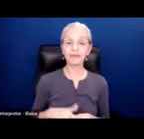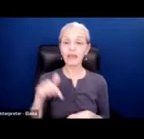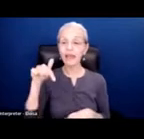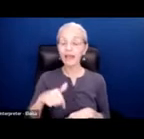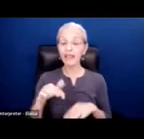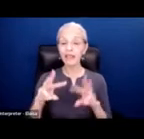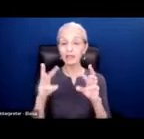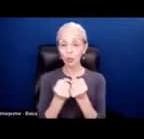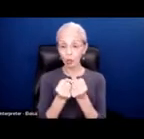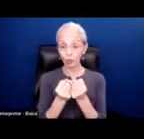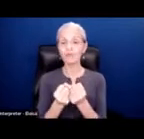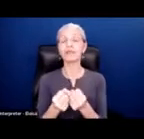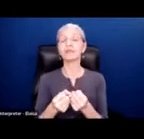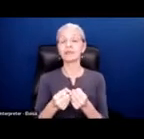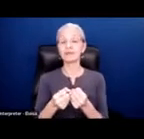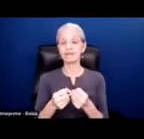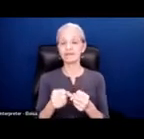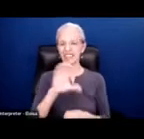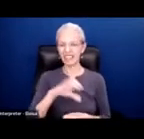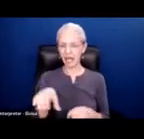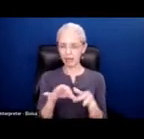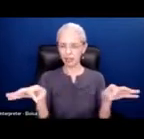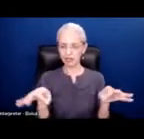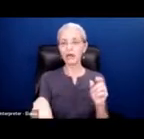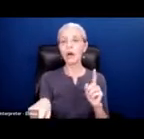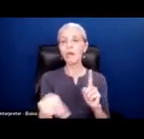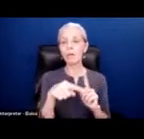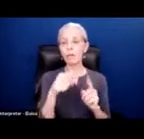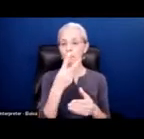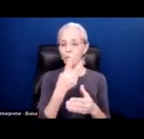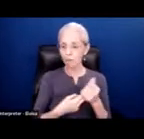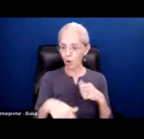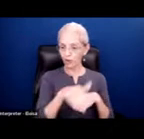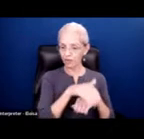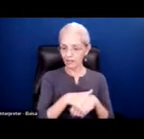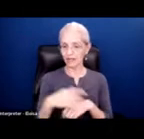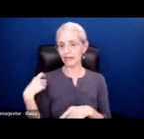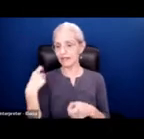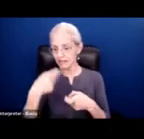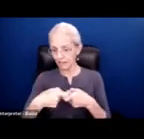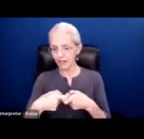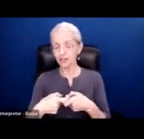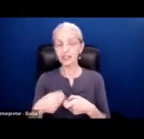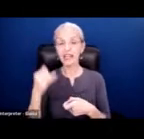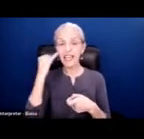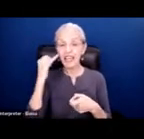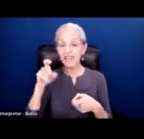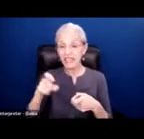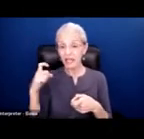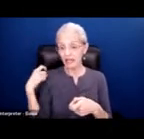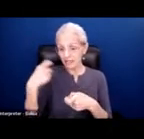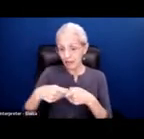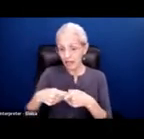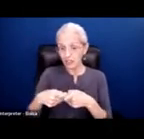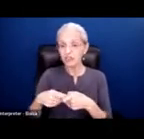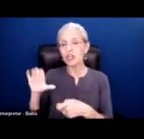captioned in English and Spanish. And to access the Spanish captions, there is a link that you can find in